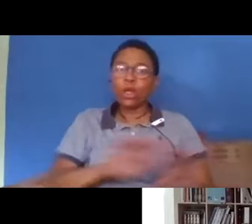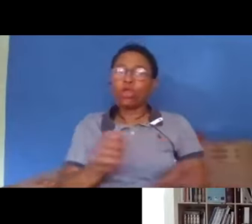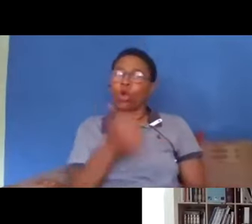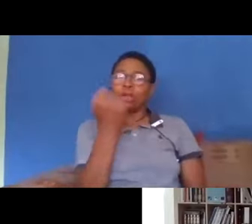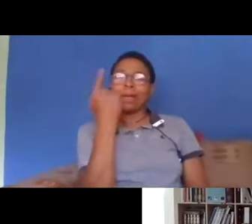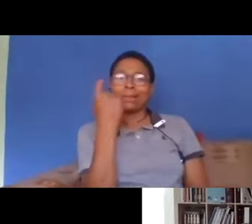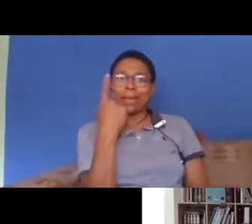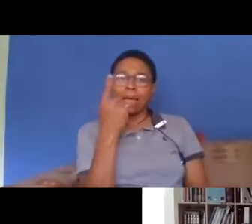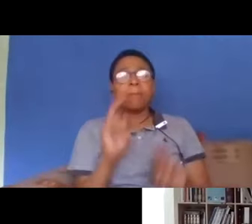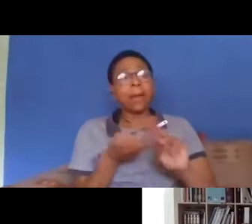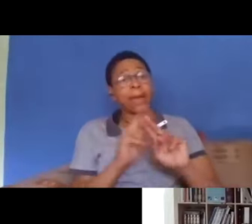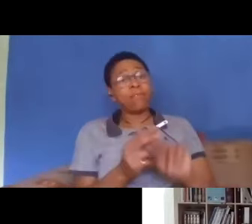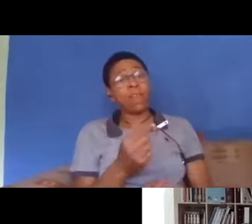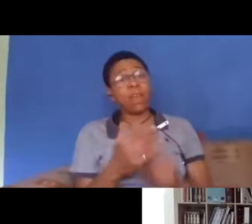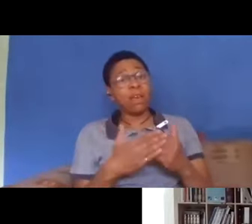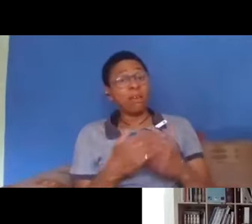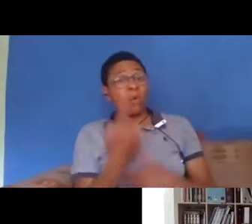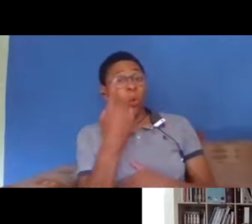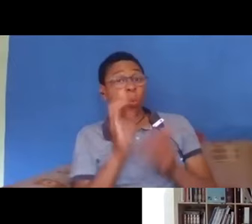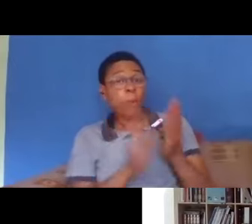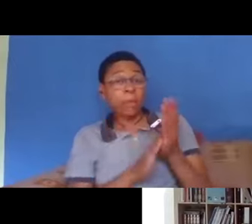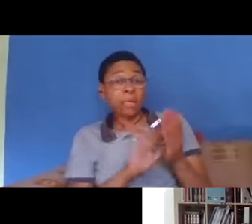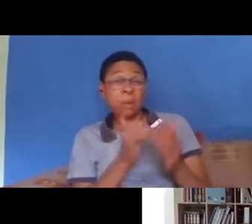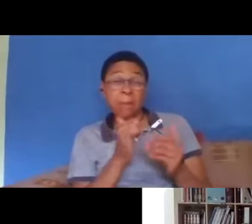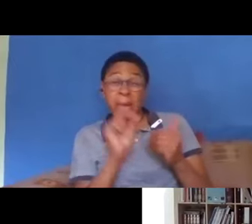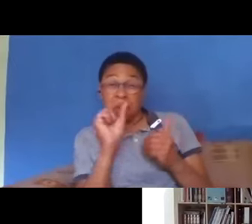or so, then I think that should be okay.